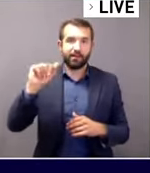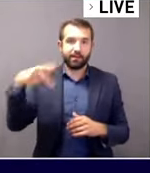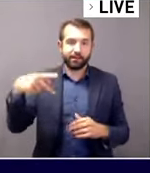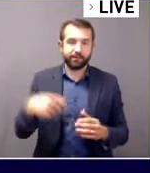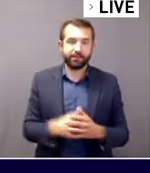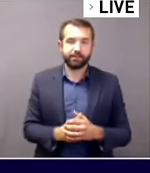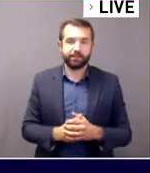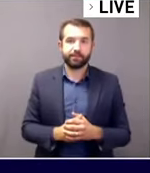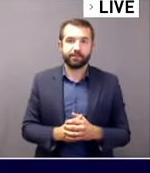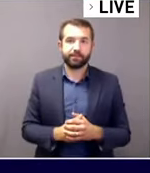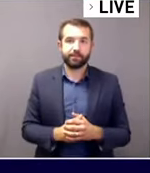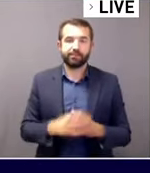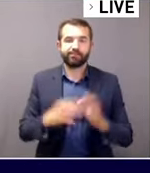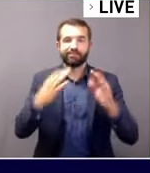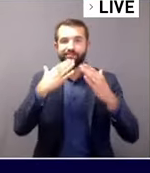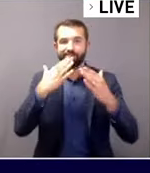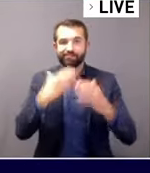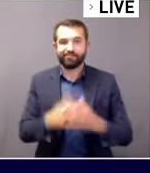Thank you very much.